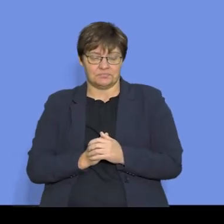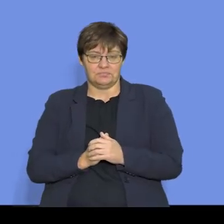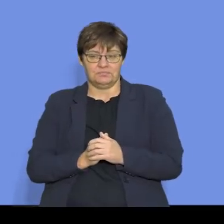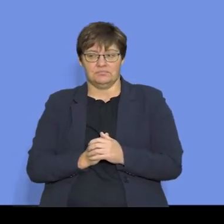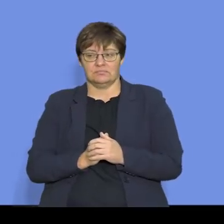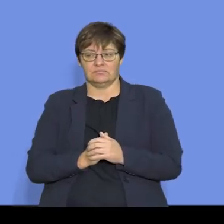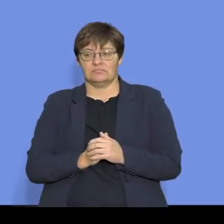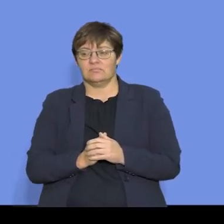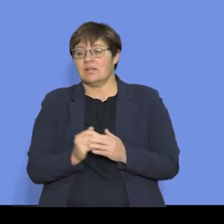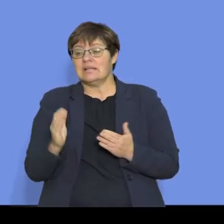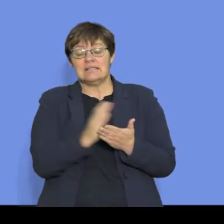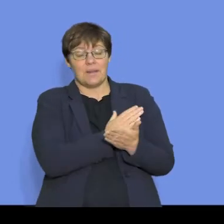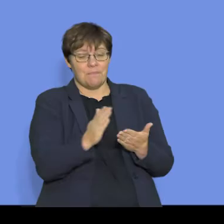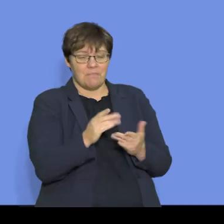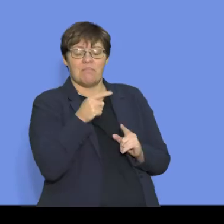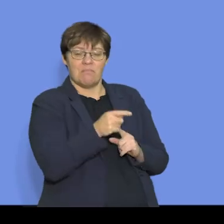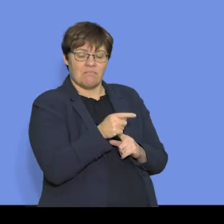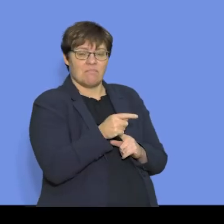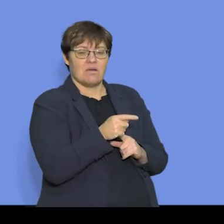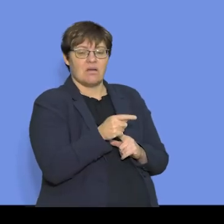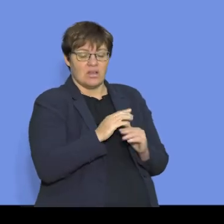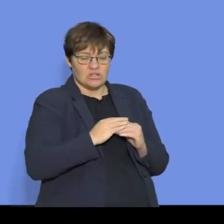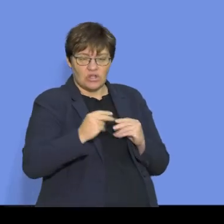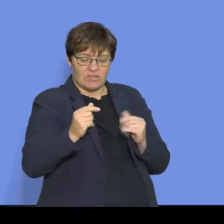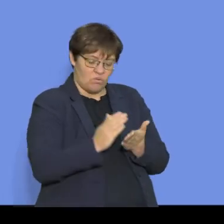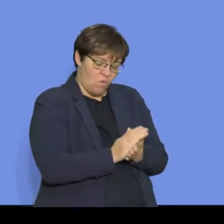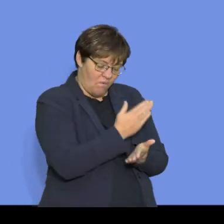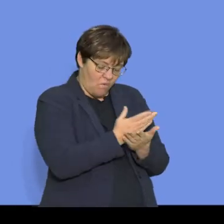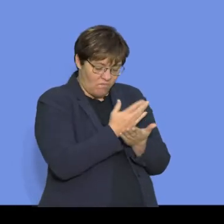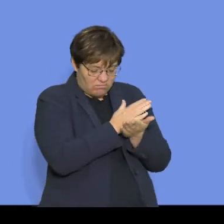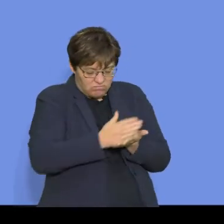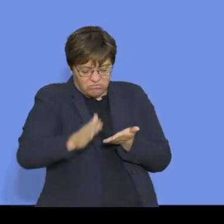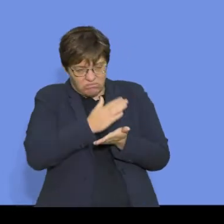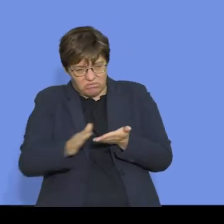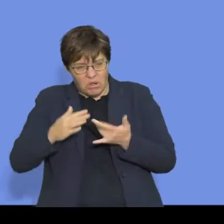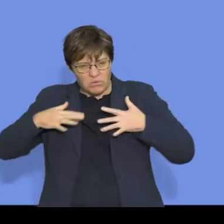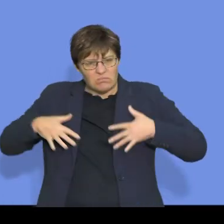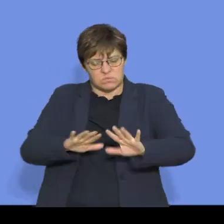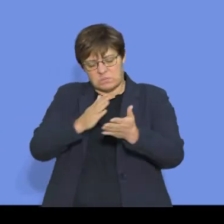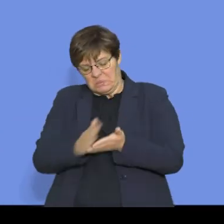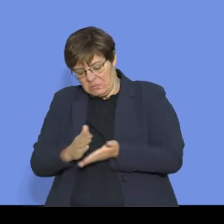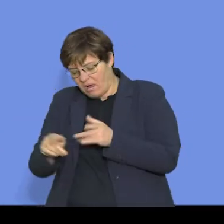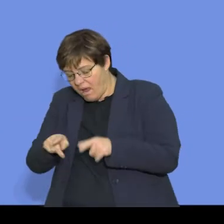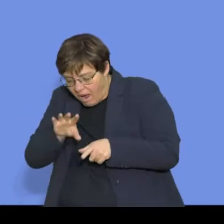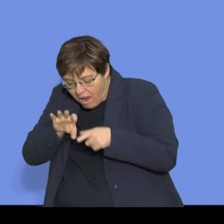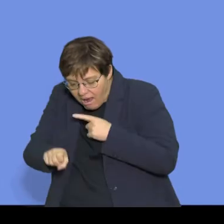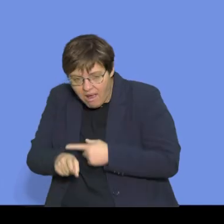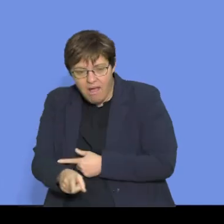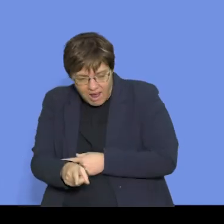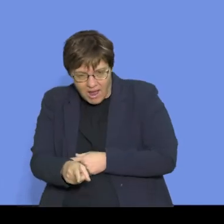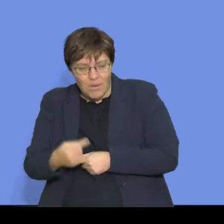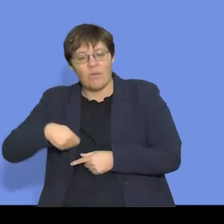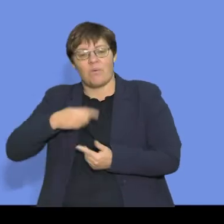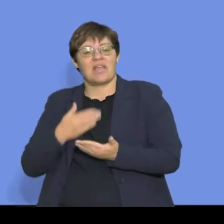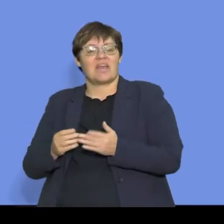at some time, the surface would erode and the fossils would be exposed so that we